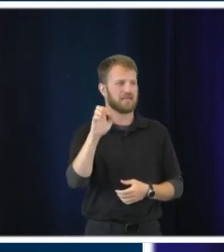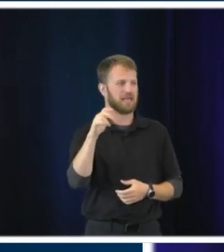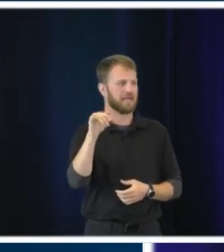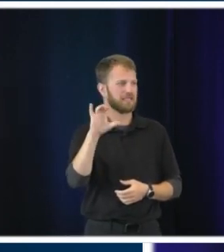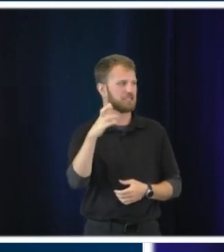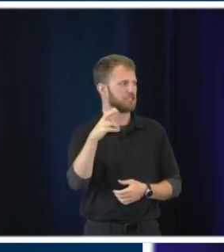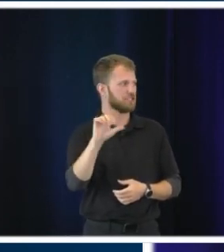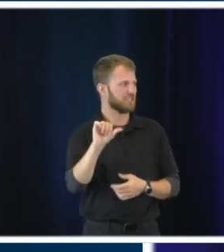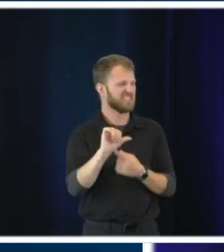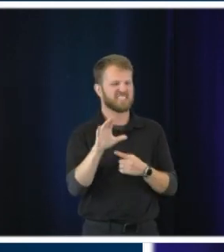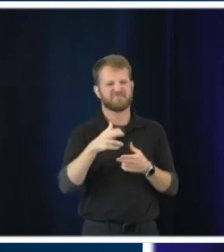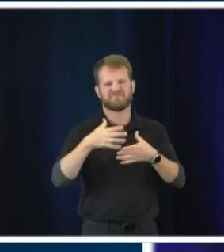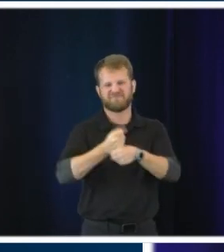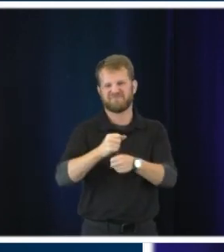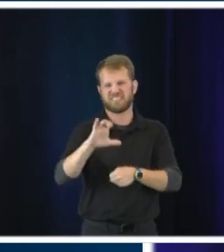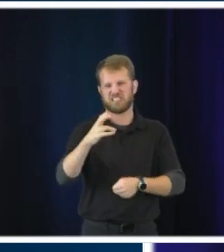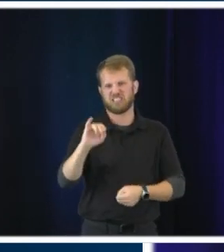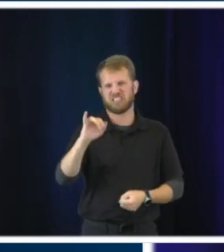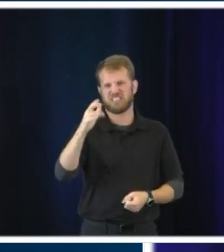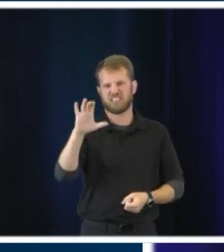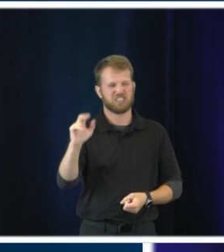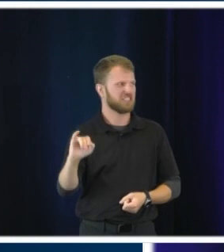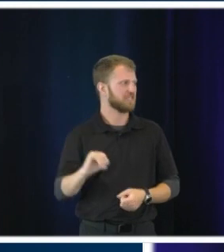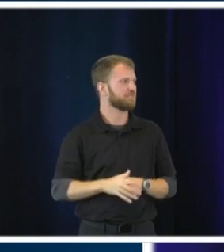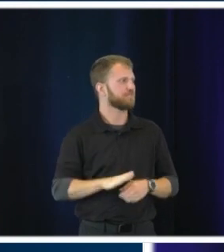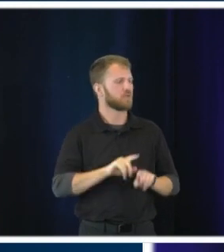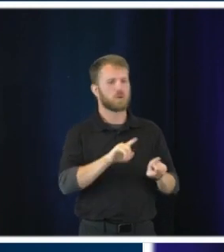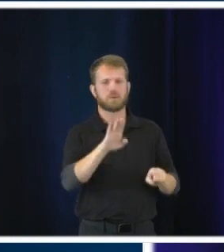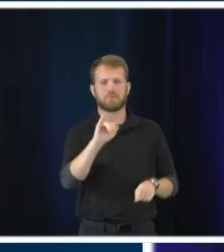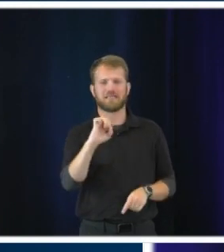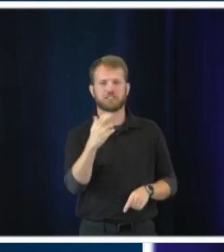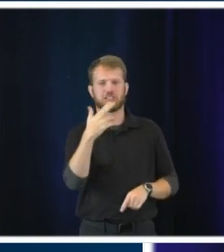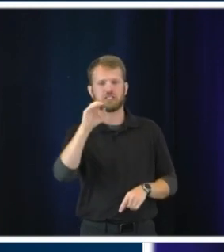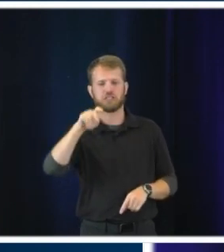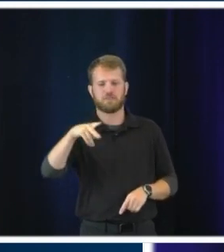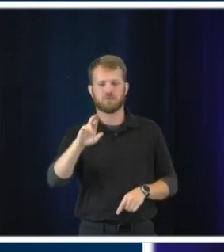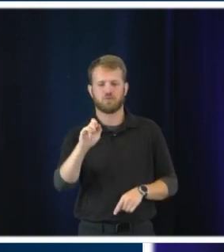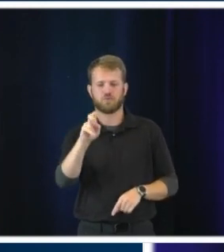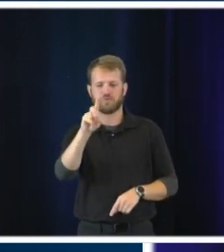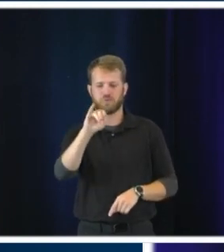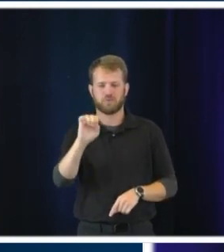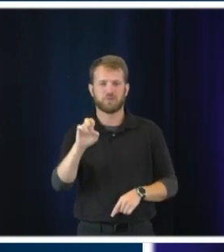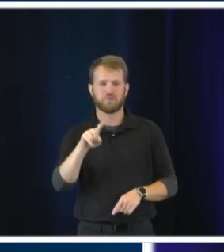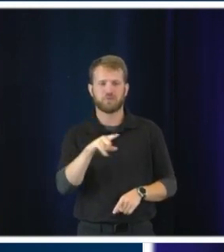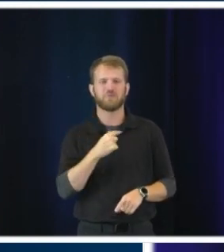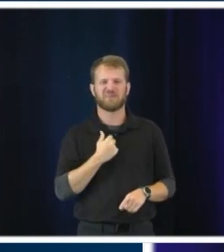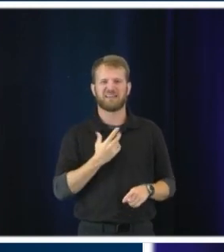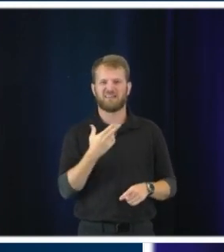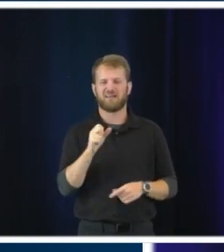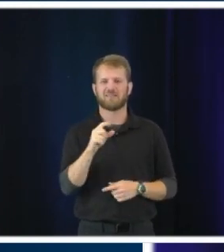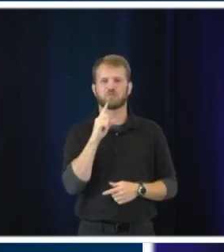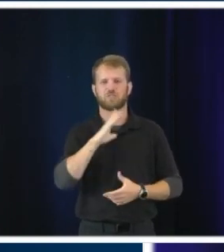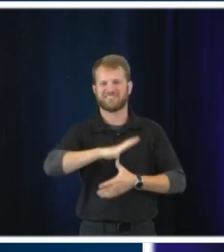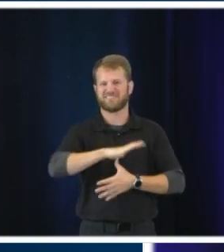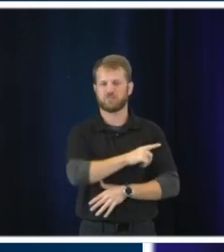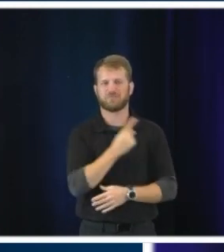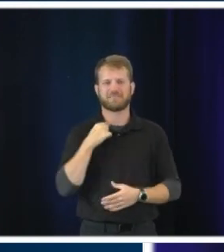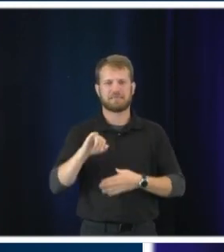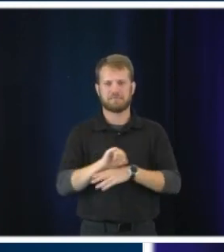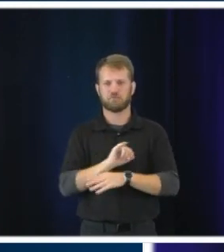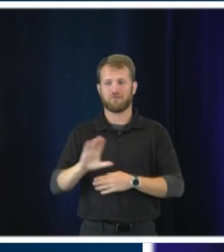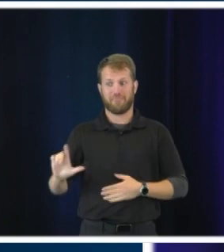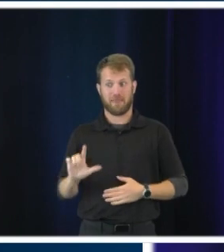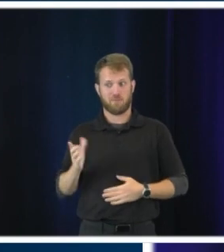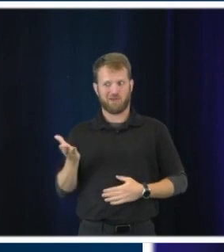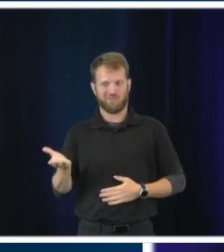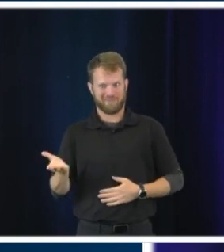or Chi-Chi, attends Bishop Reedy High School and is in the 12th grade. Chi-Chi interns at the library,